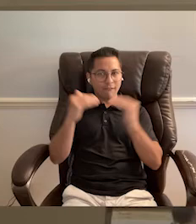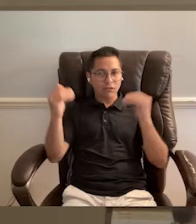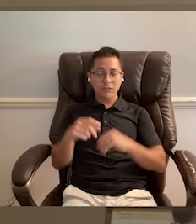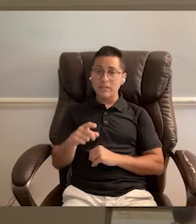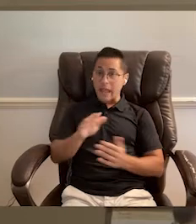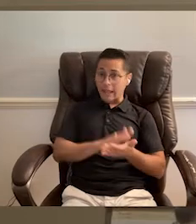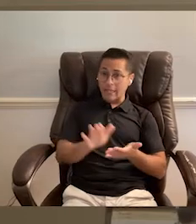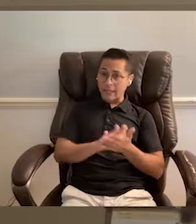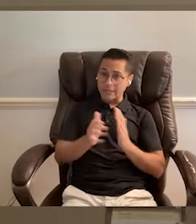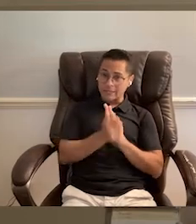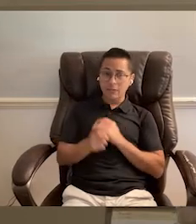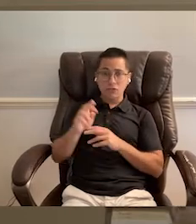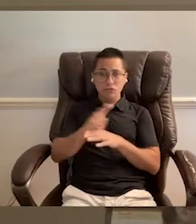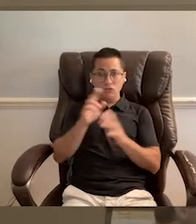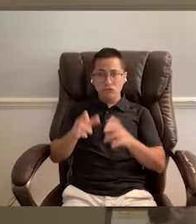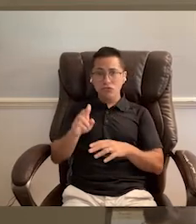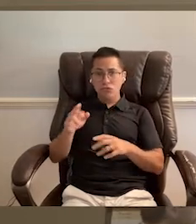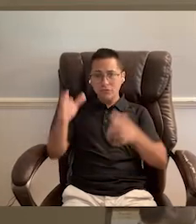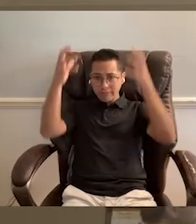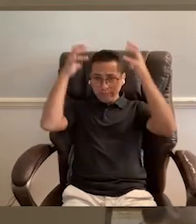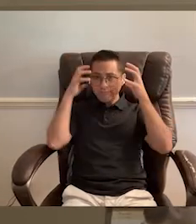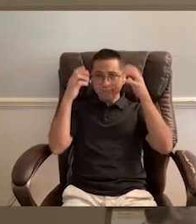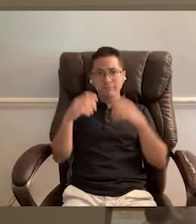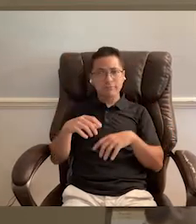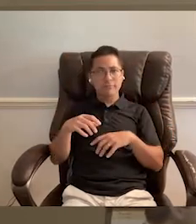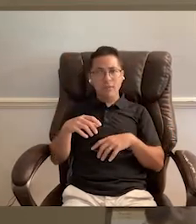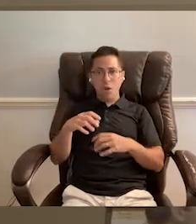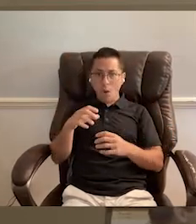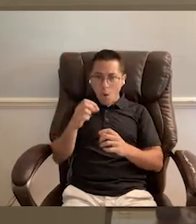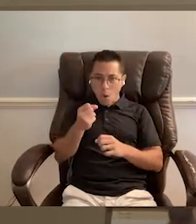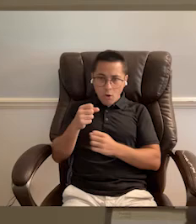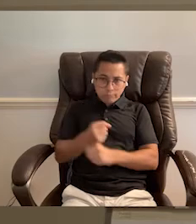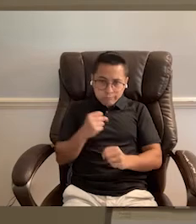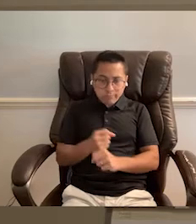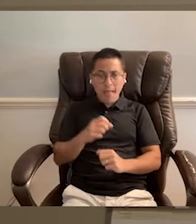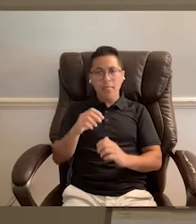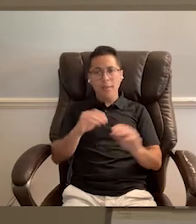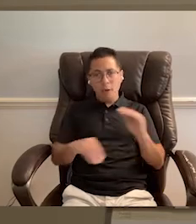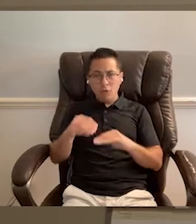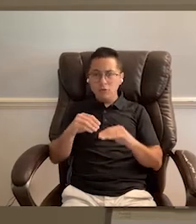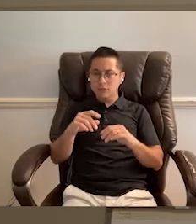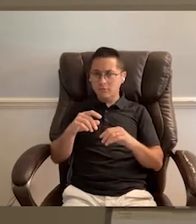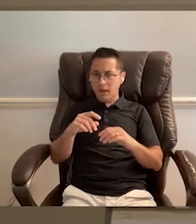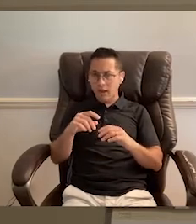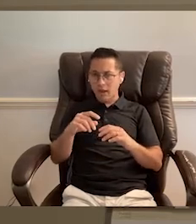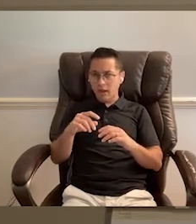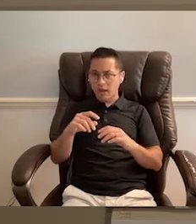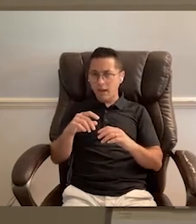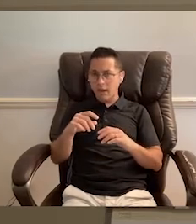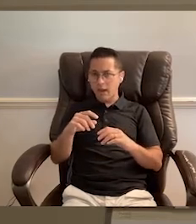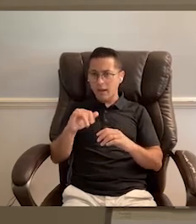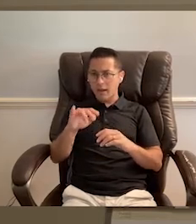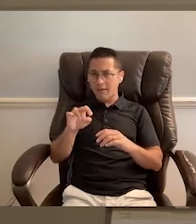Currently describing your nearest emergency exit you are seeing right now. So this is the problem that a lot of people